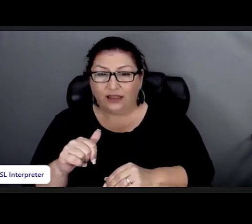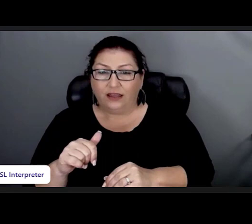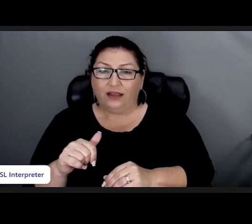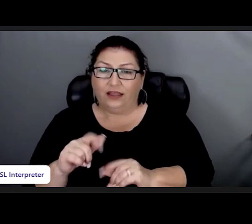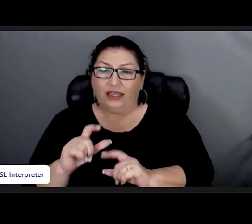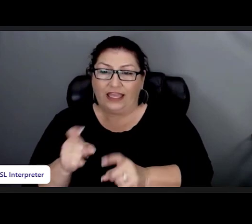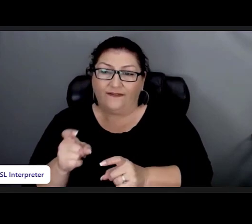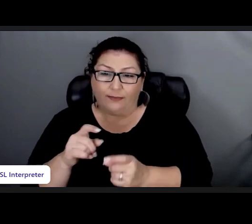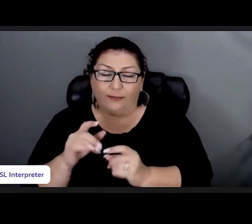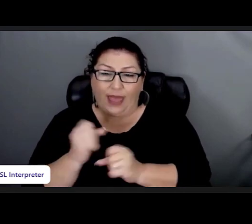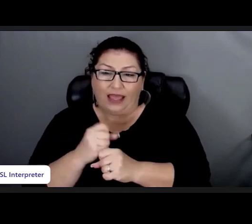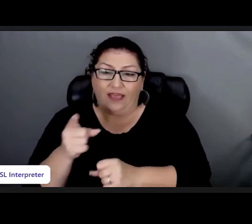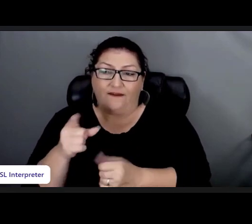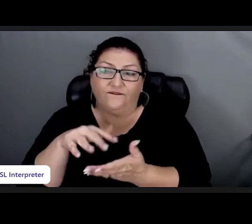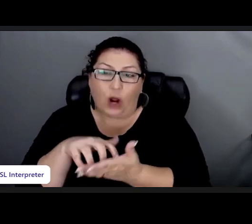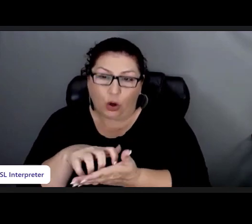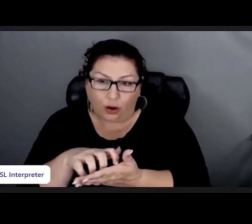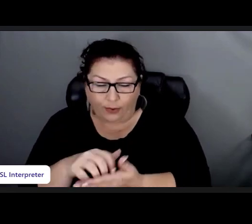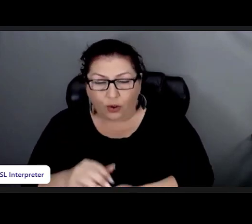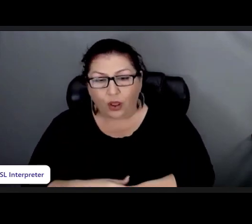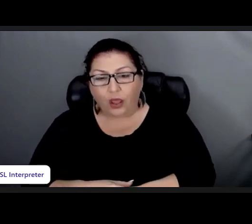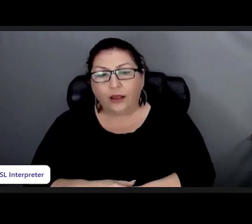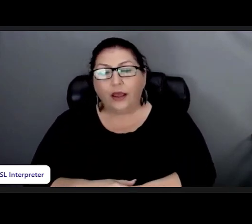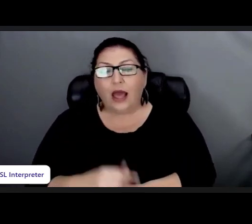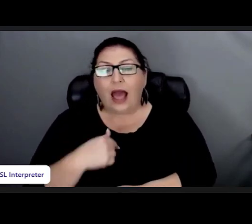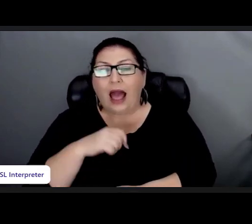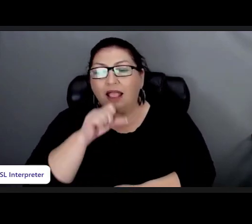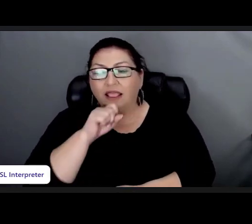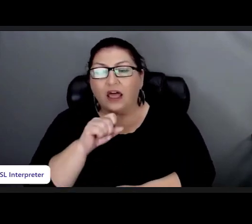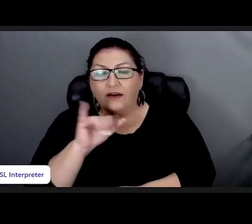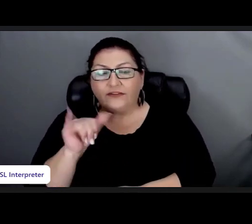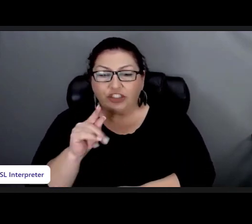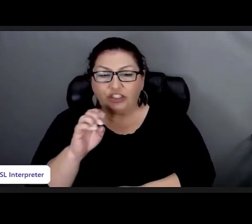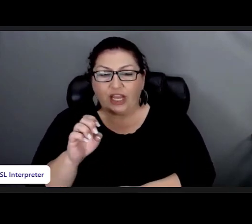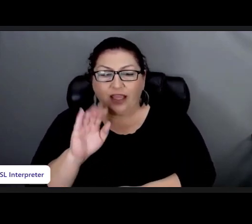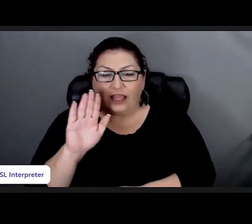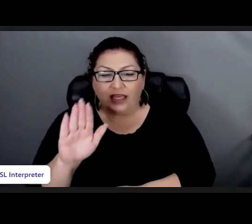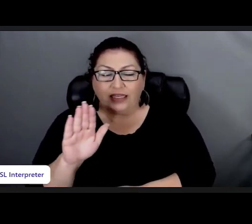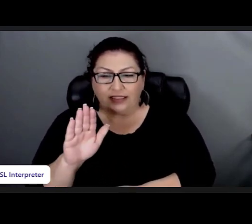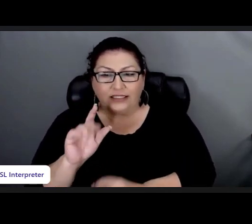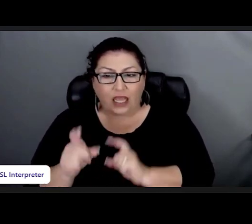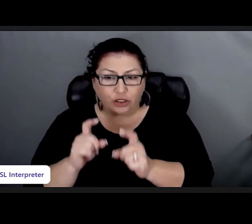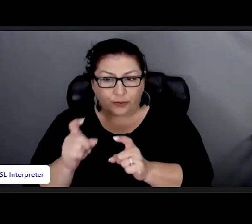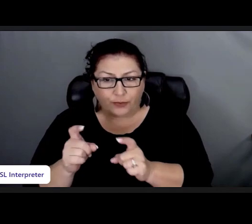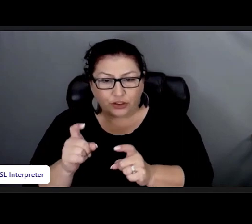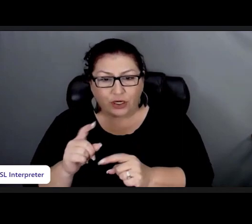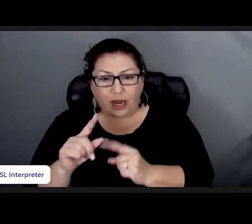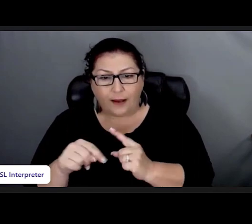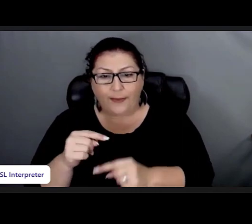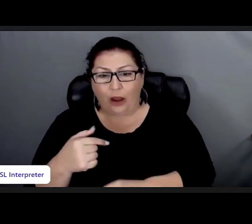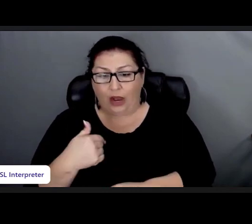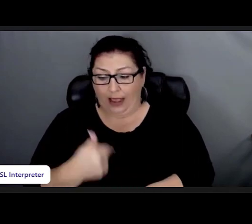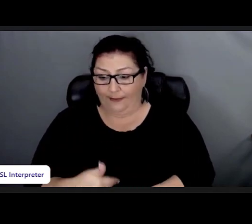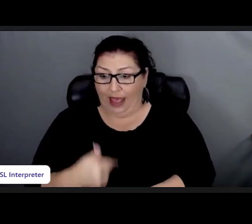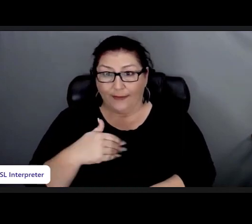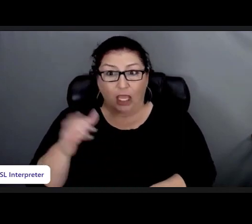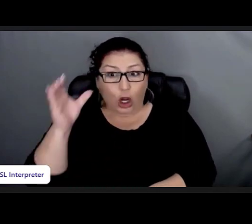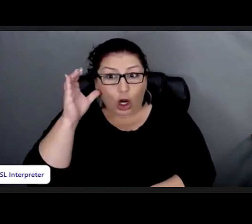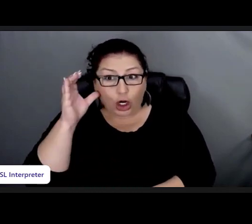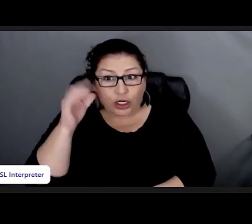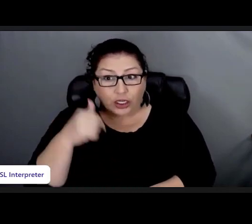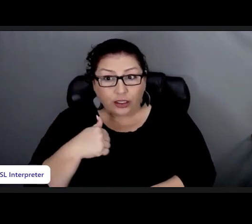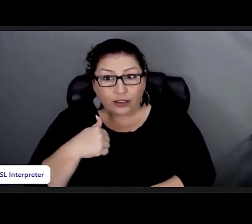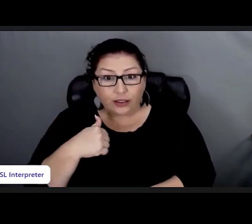vulnerable? I loved Jake's contributions about, am I being heard?